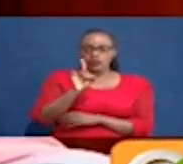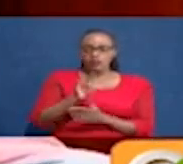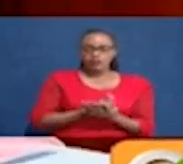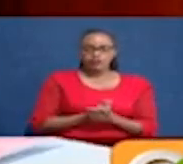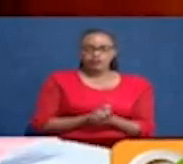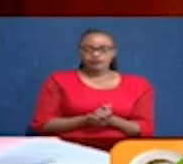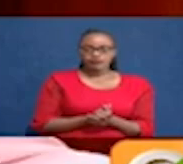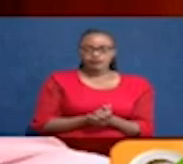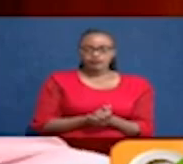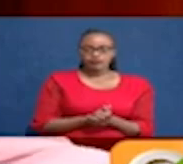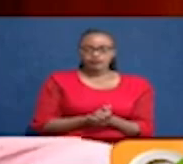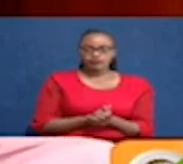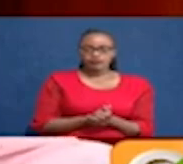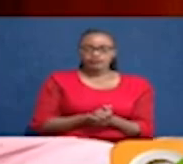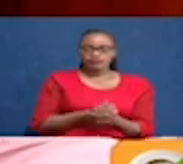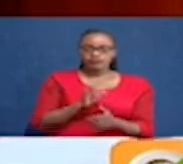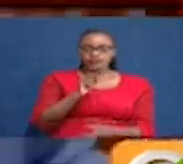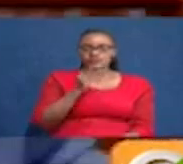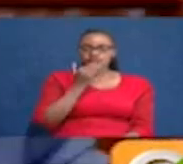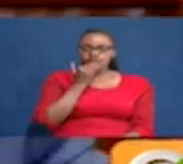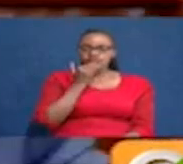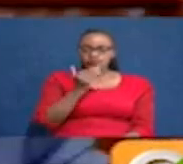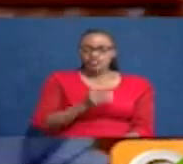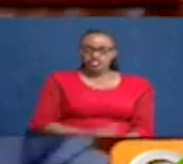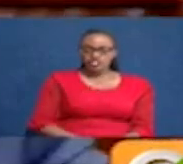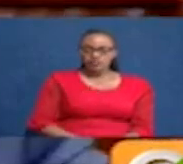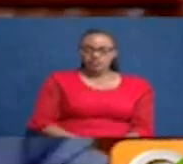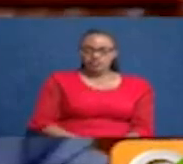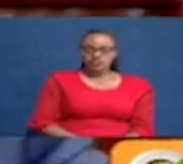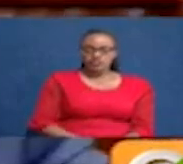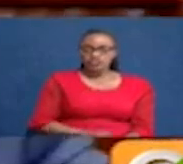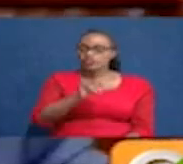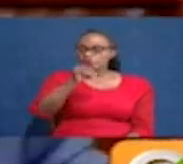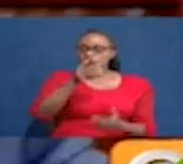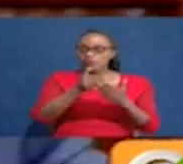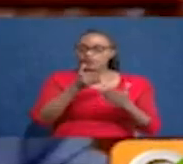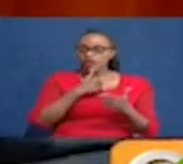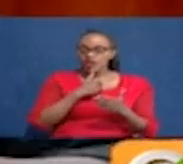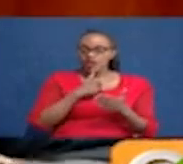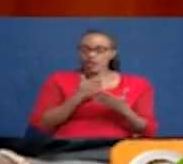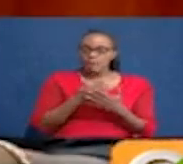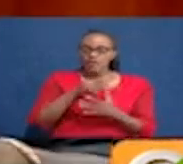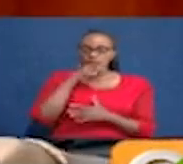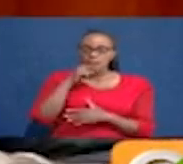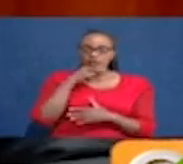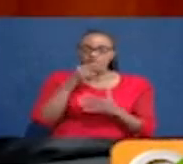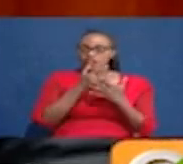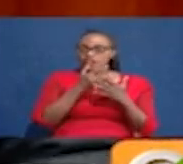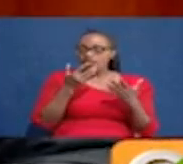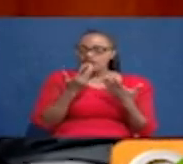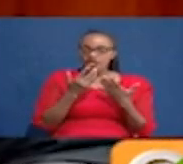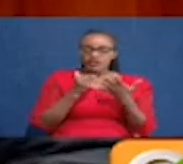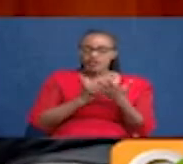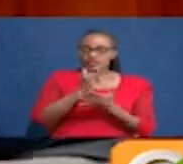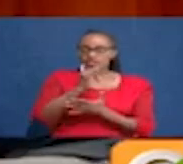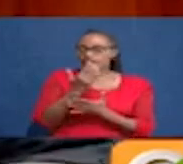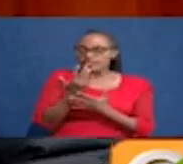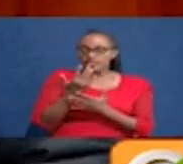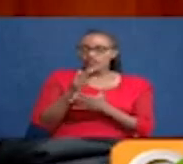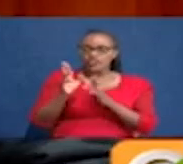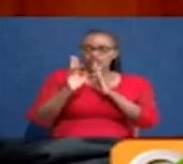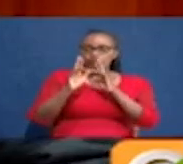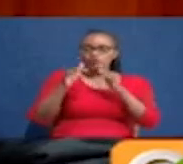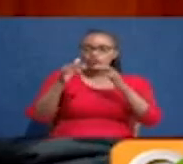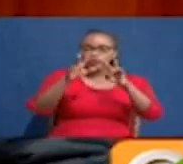Speaker. Thank you. Have you ever been adversely mentioned in any integrity-related report